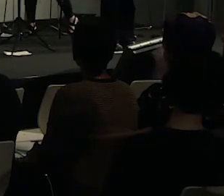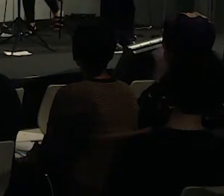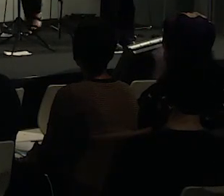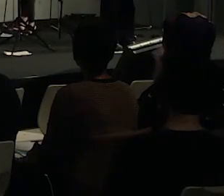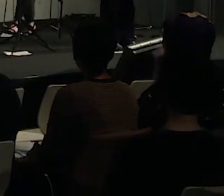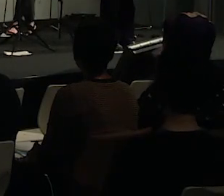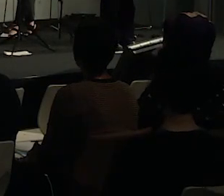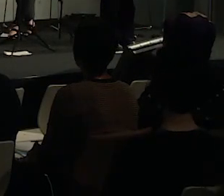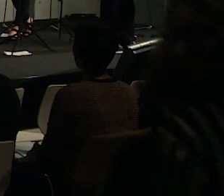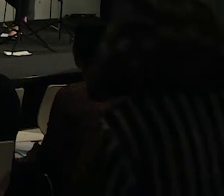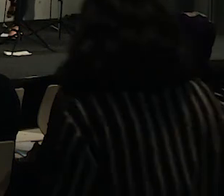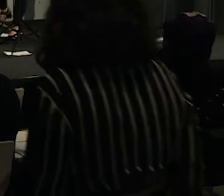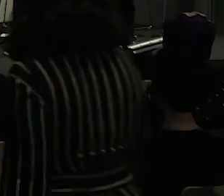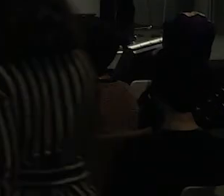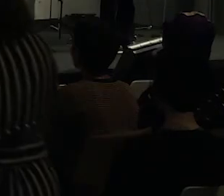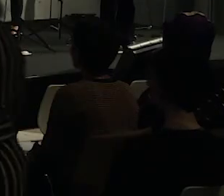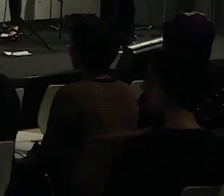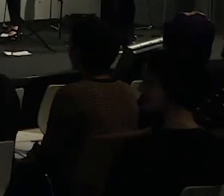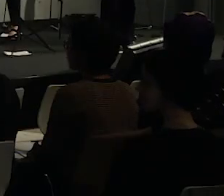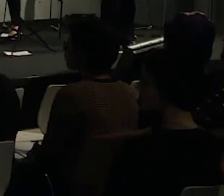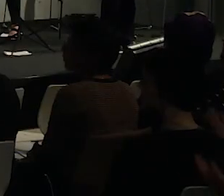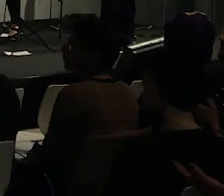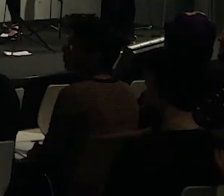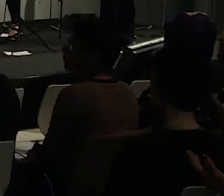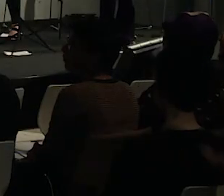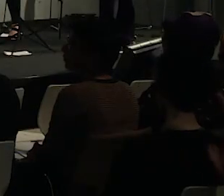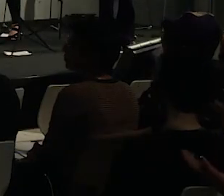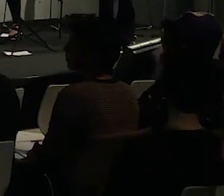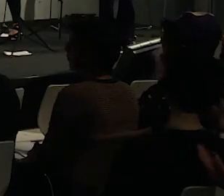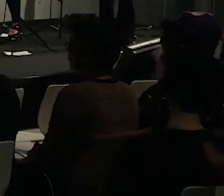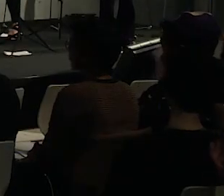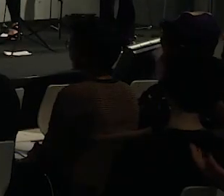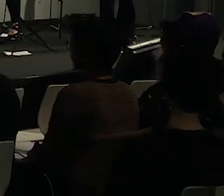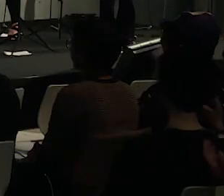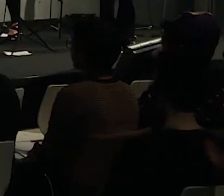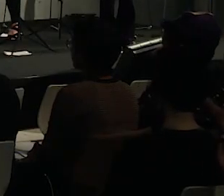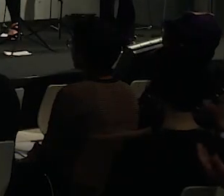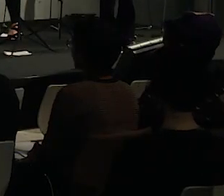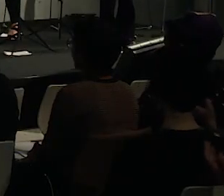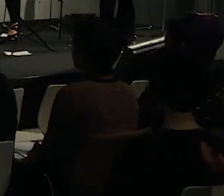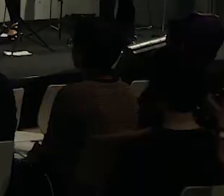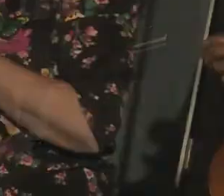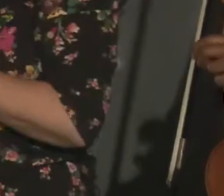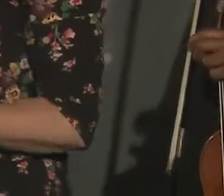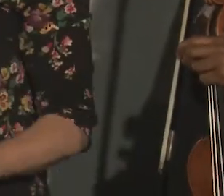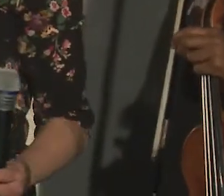The team of Gunda Werner Institute. Miriam, come. Come up on stage.